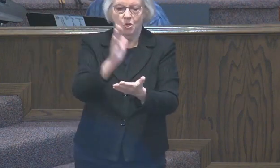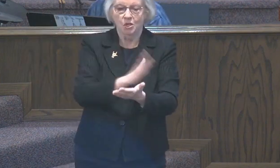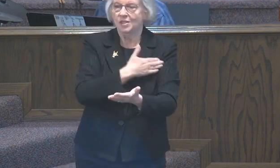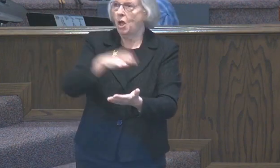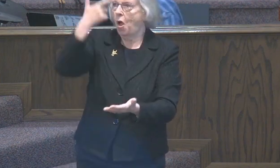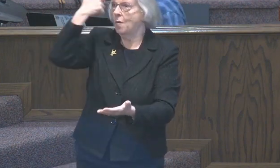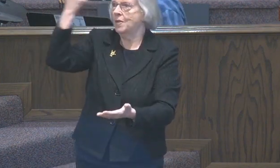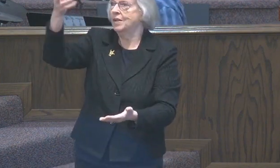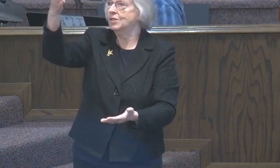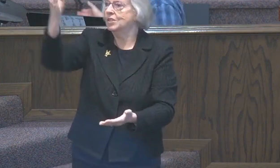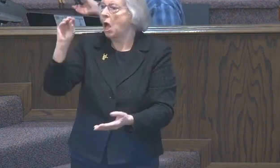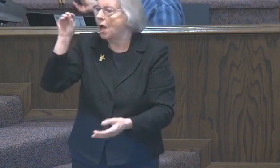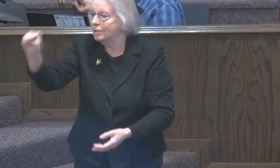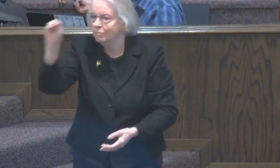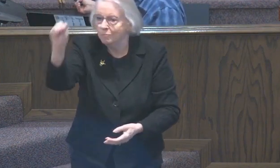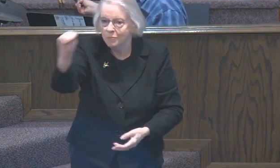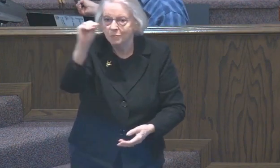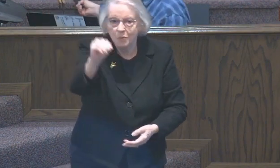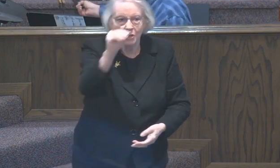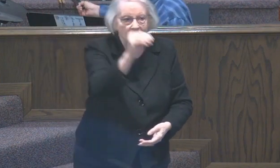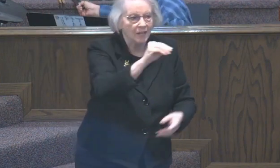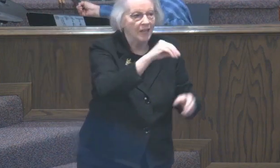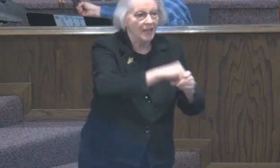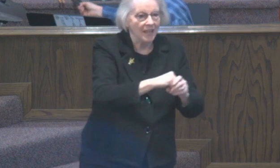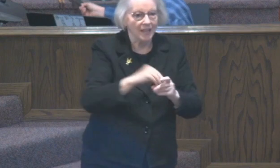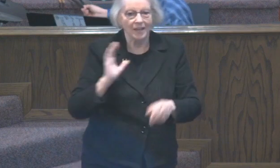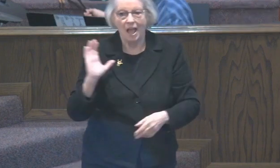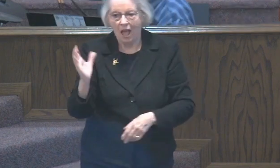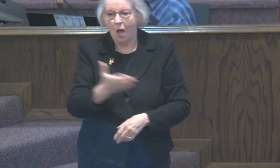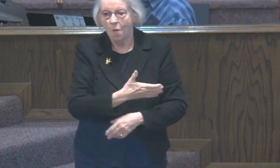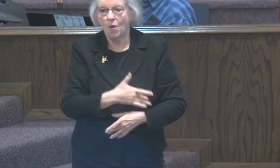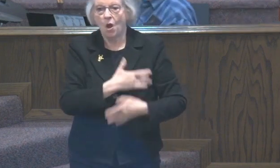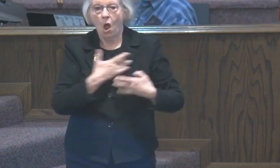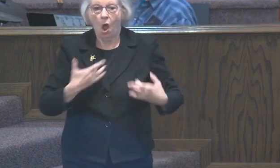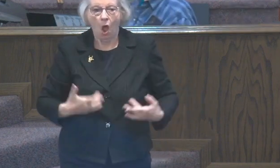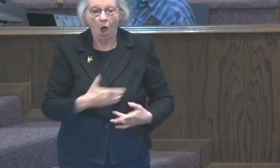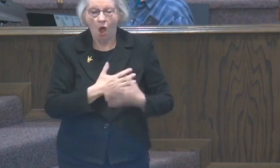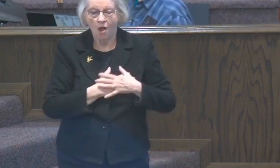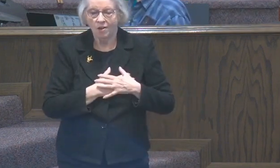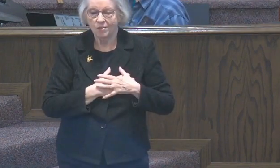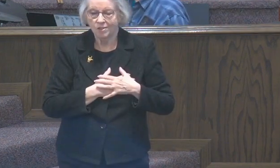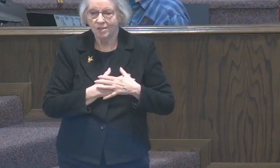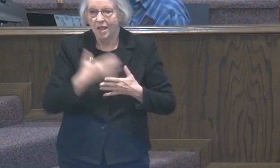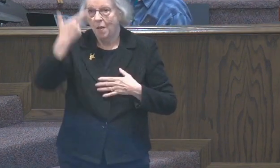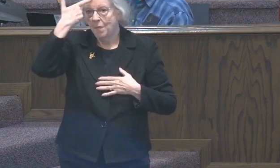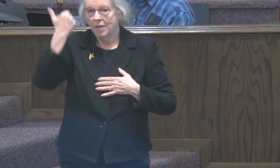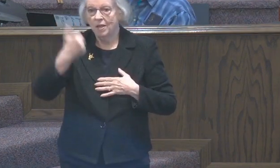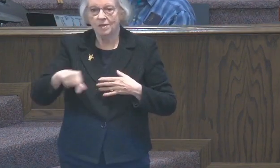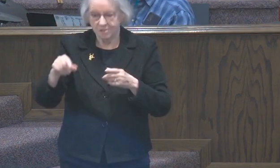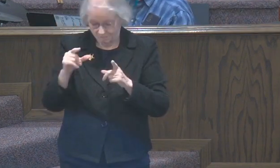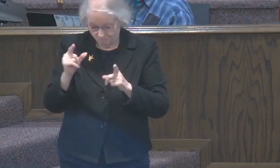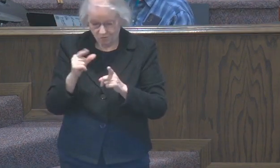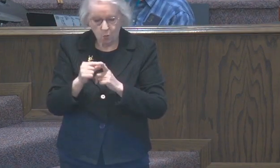your heart today. That melody that speaks of Jesus. As